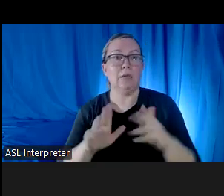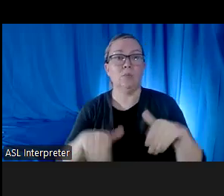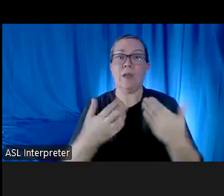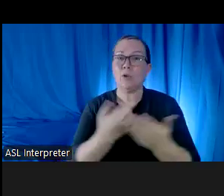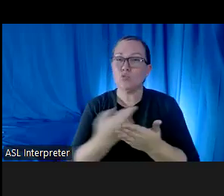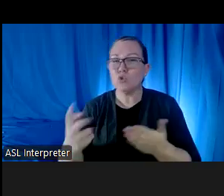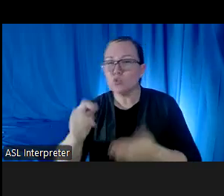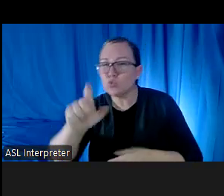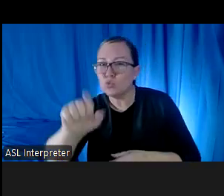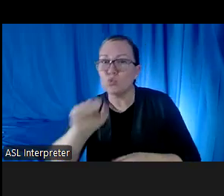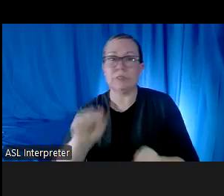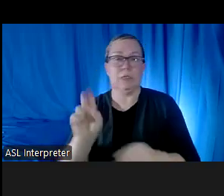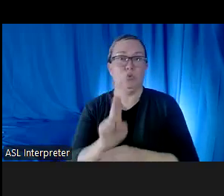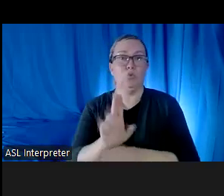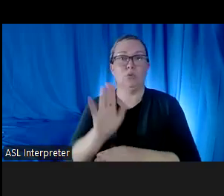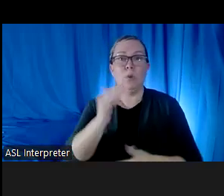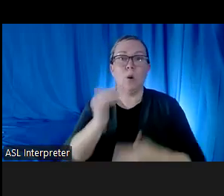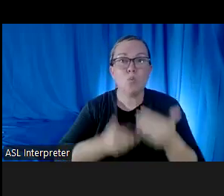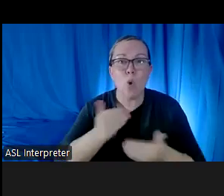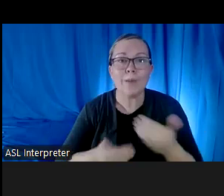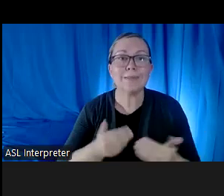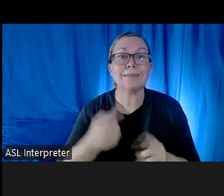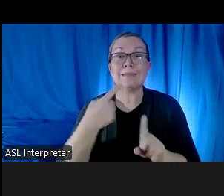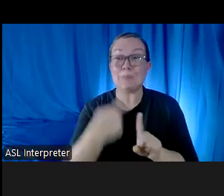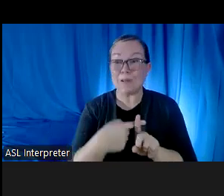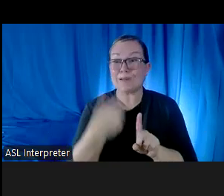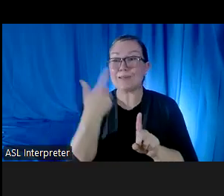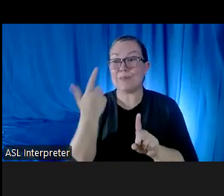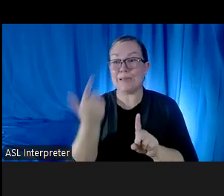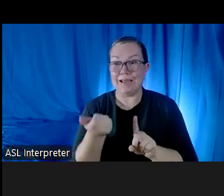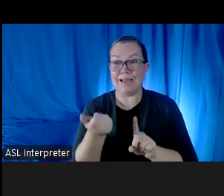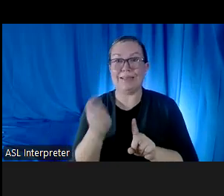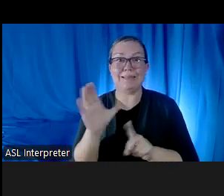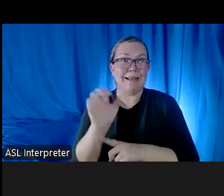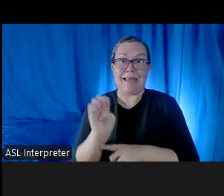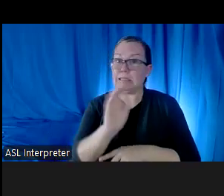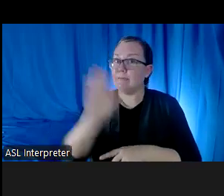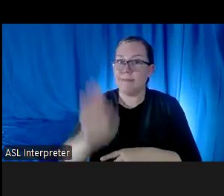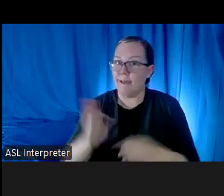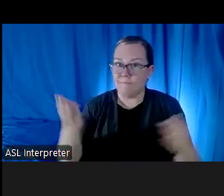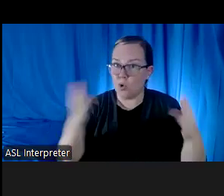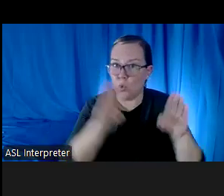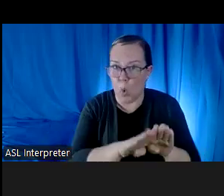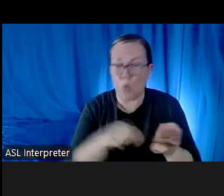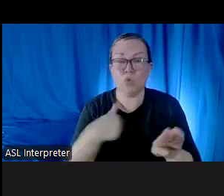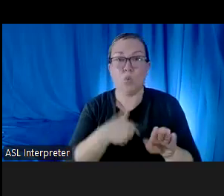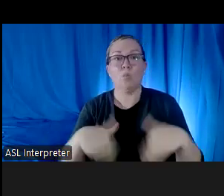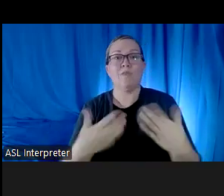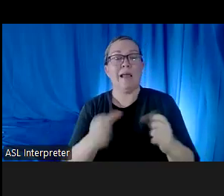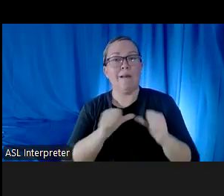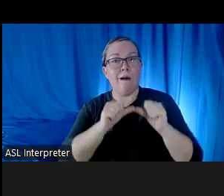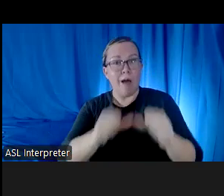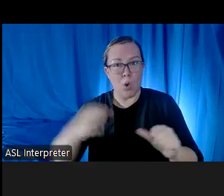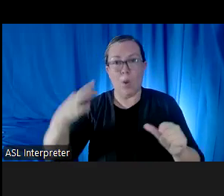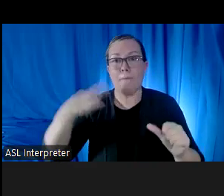can use on their path. And we also, because our cases never close, we provide ongoing benefits